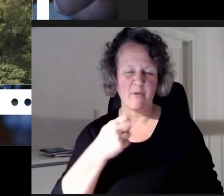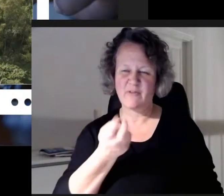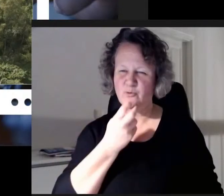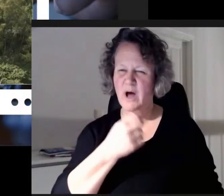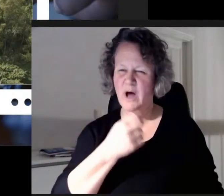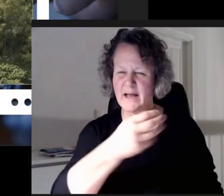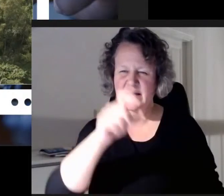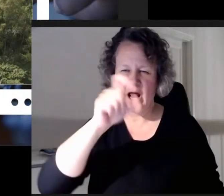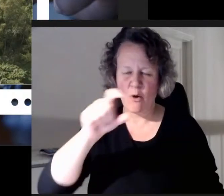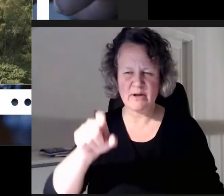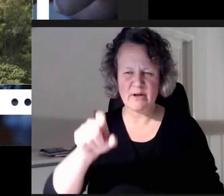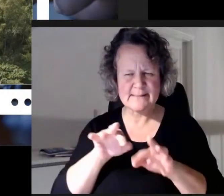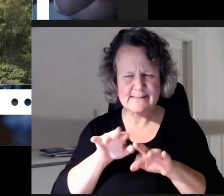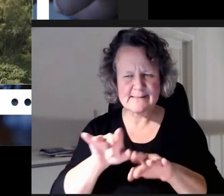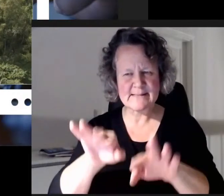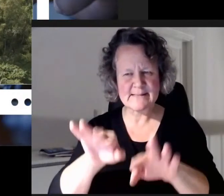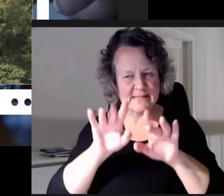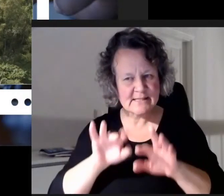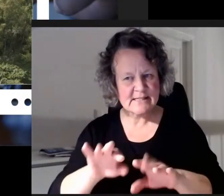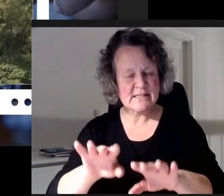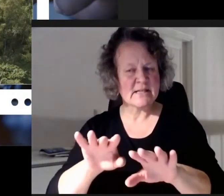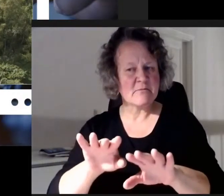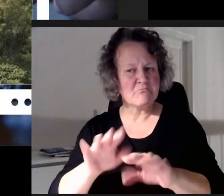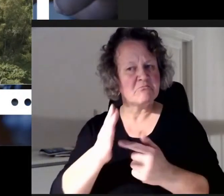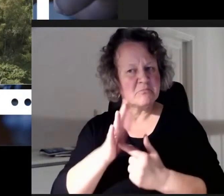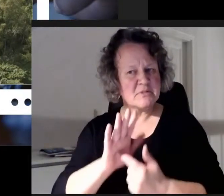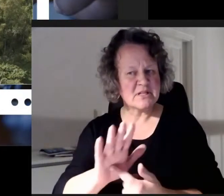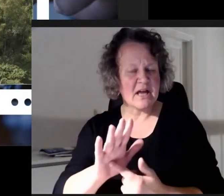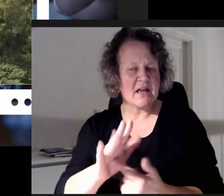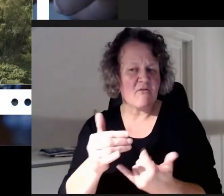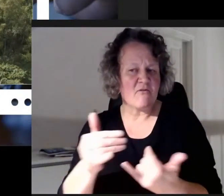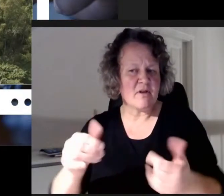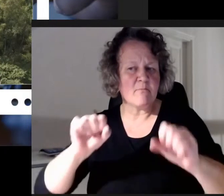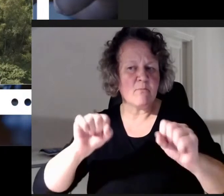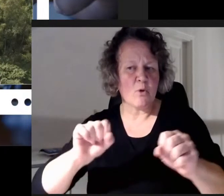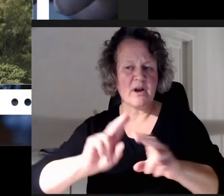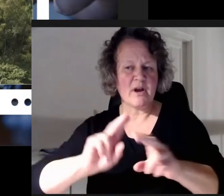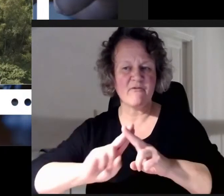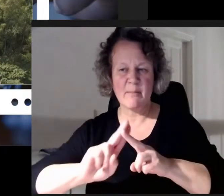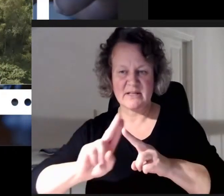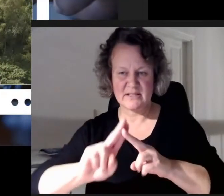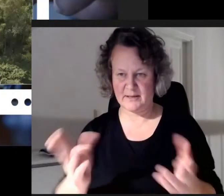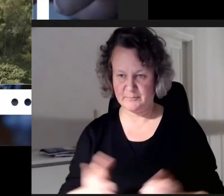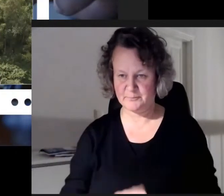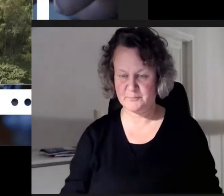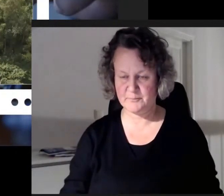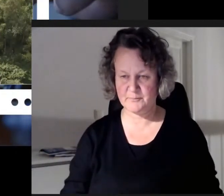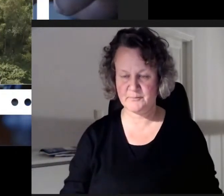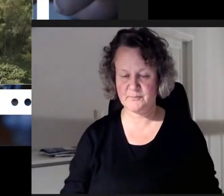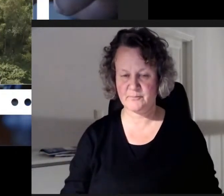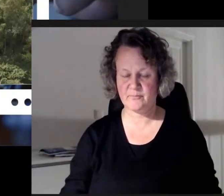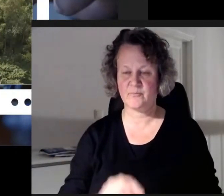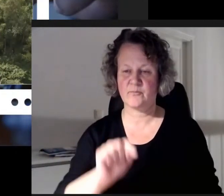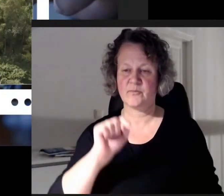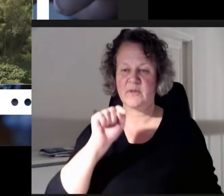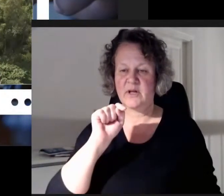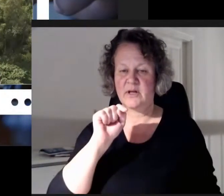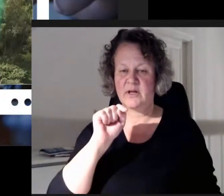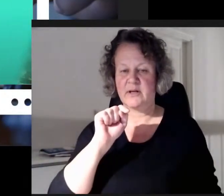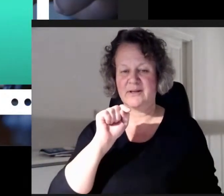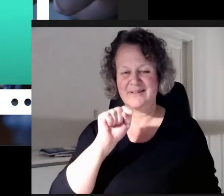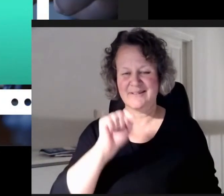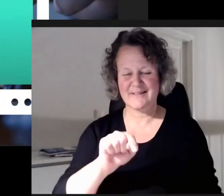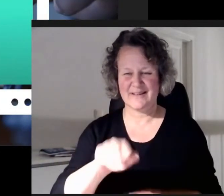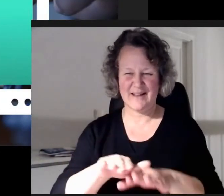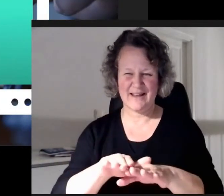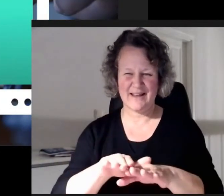right direction and to direct the people into the right direction. We show something how it can be improved. And at this level, some